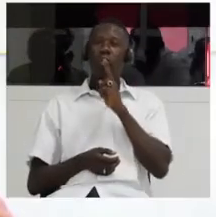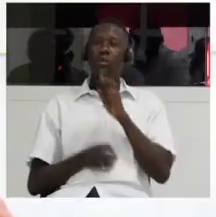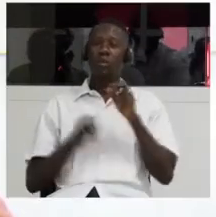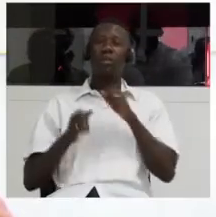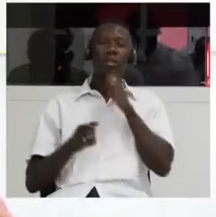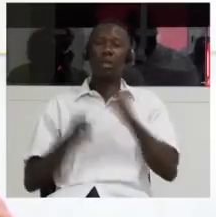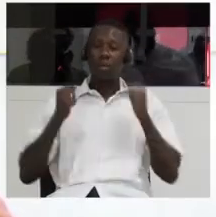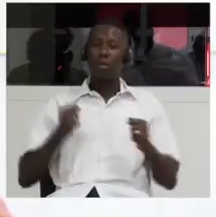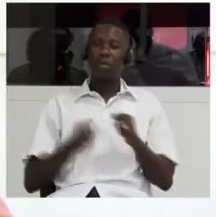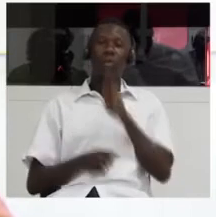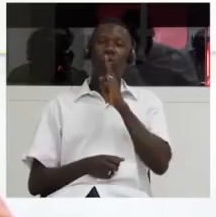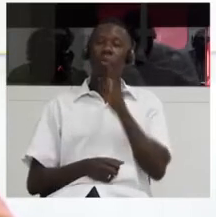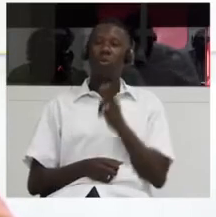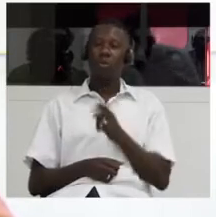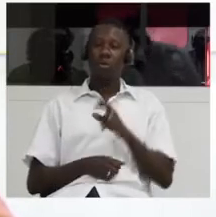Jami.